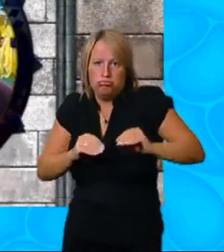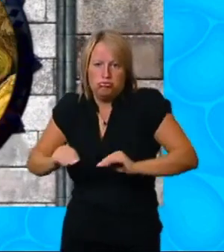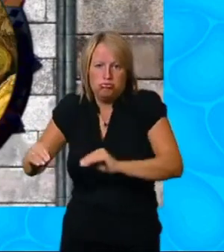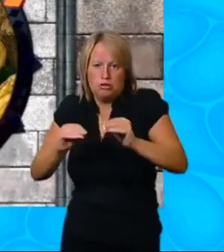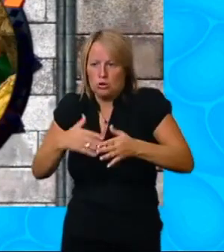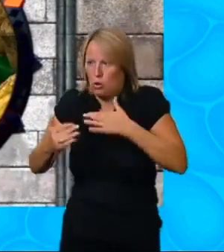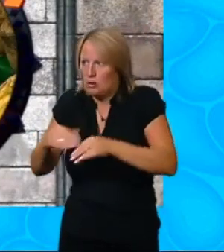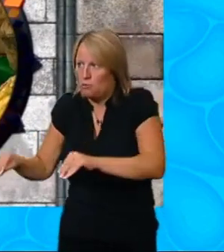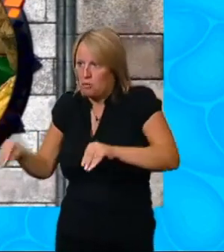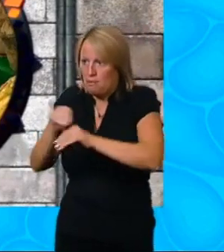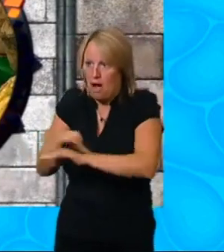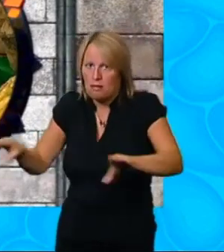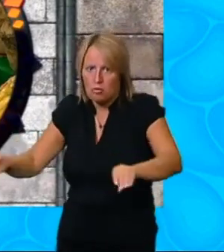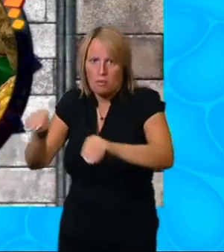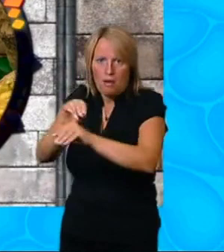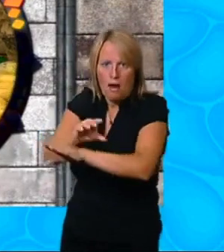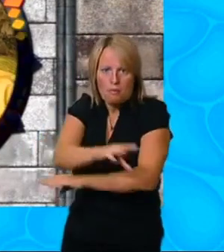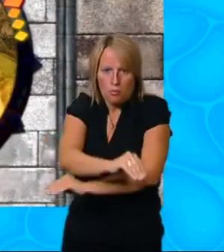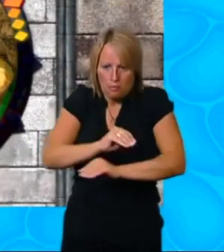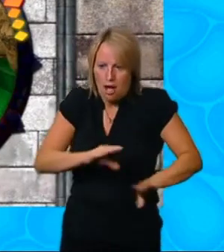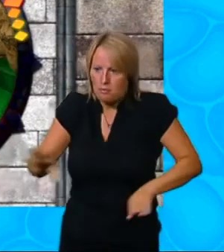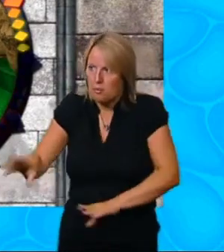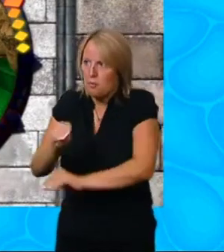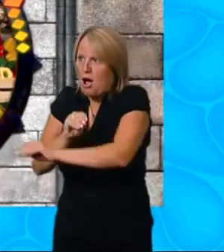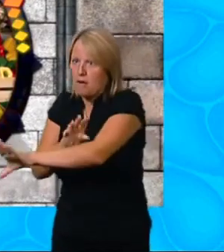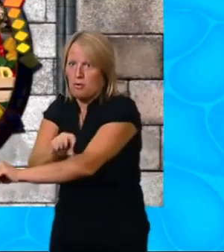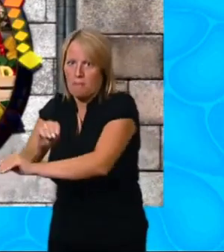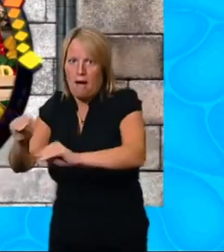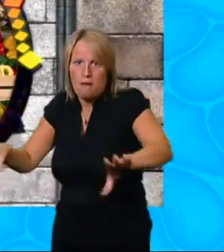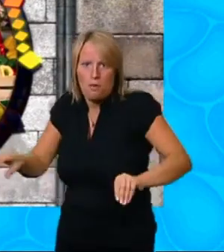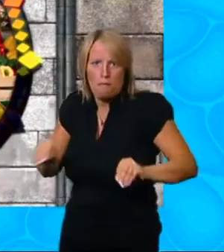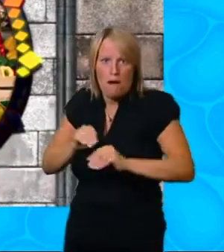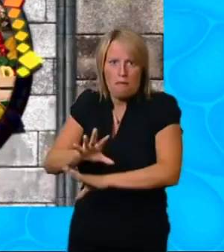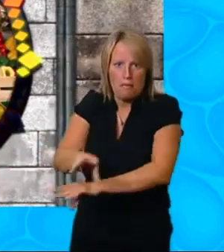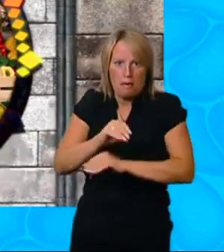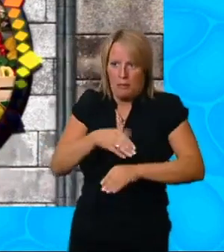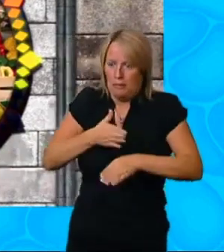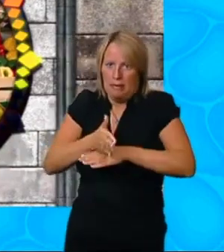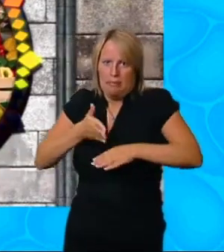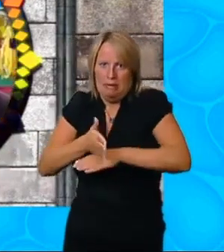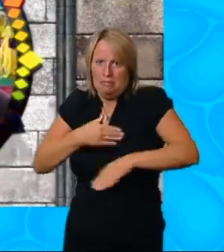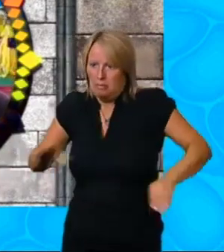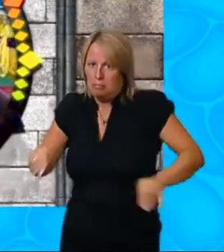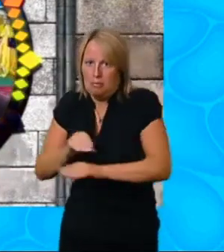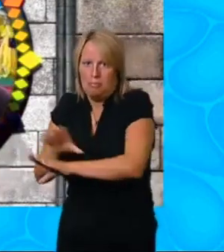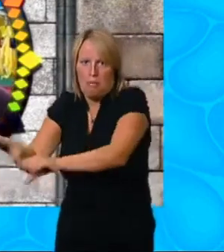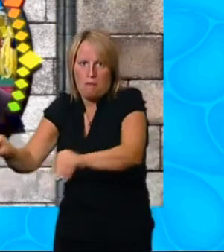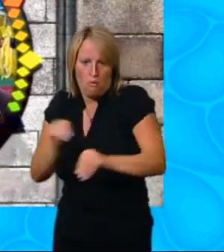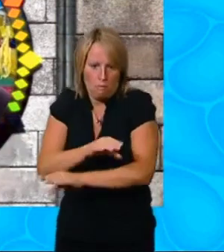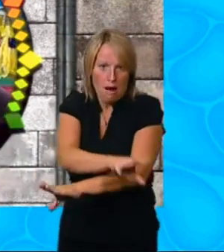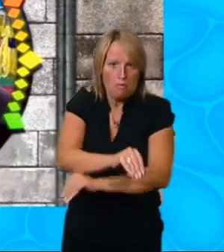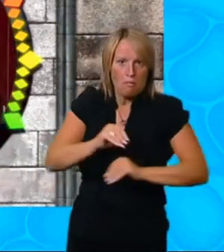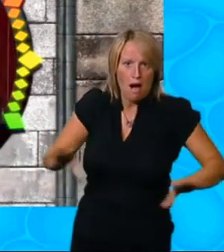it. I've got to do the job on time. I like a busy bee. I'm gonna beat that bong. I'm gonna finish this job before I finish